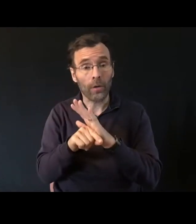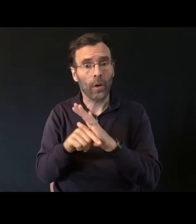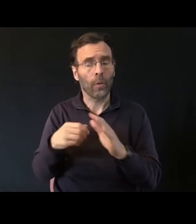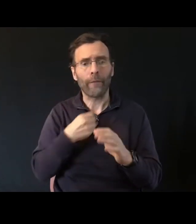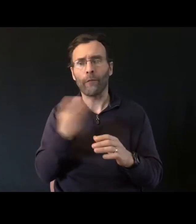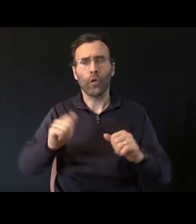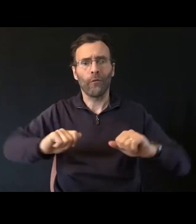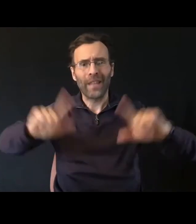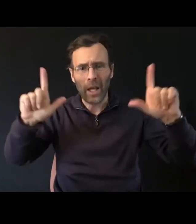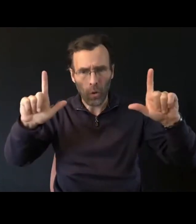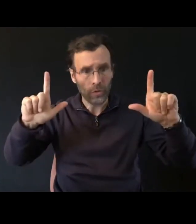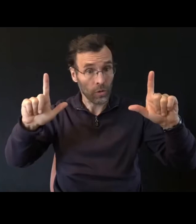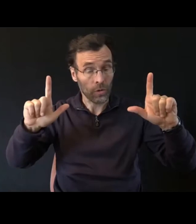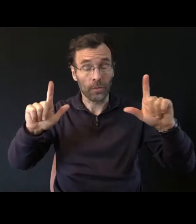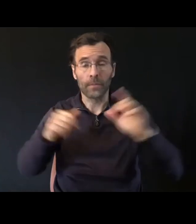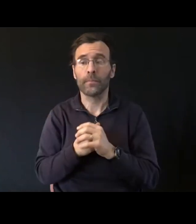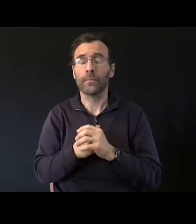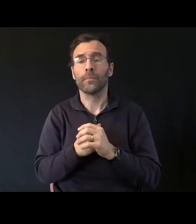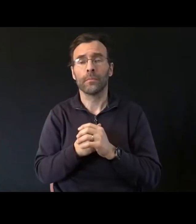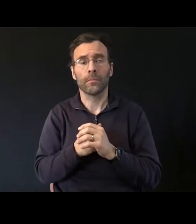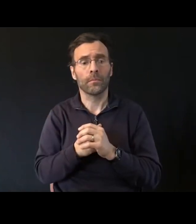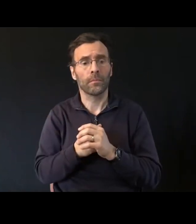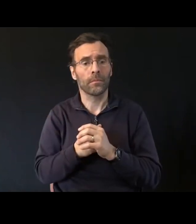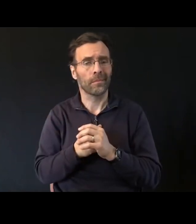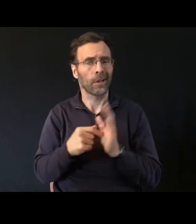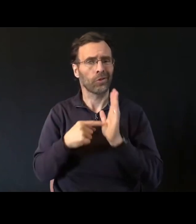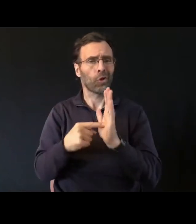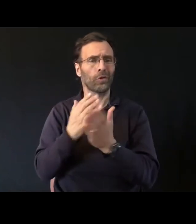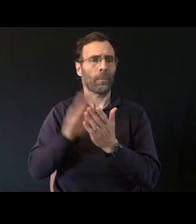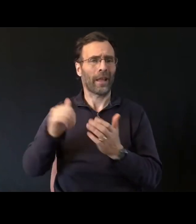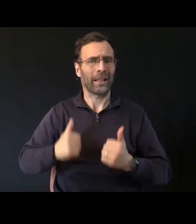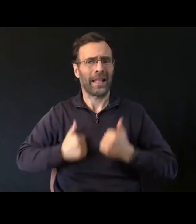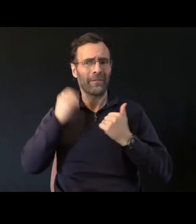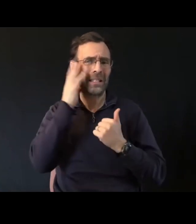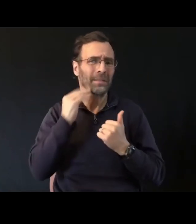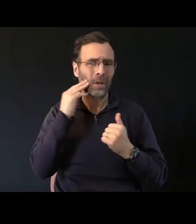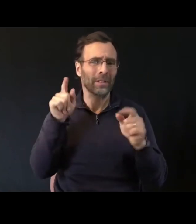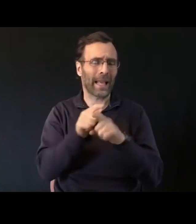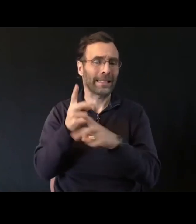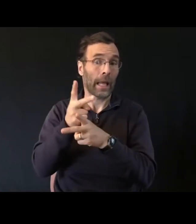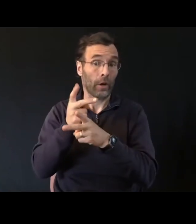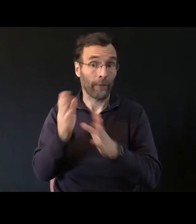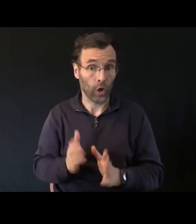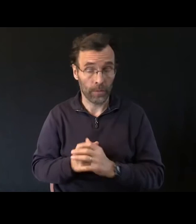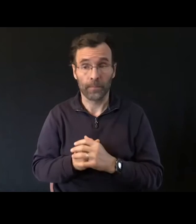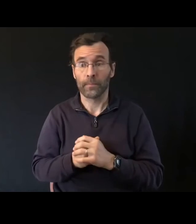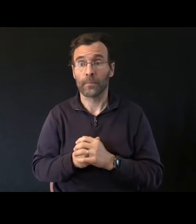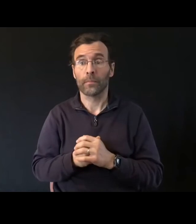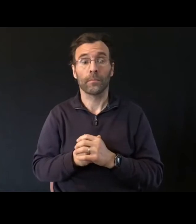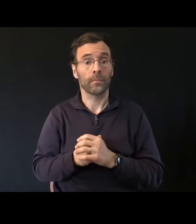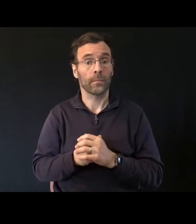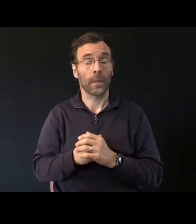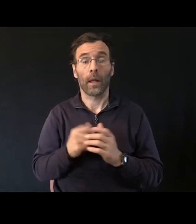of videos which highlights some of their lived experience as caregivers. And we'll be able to take